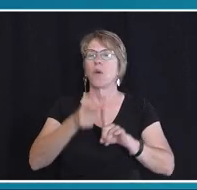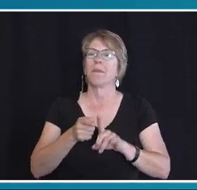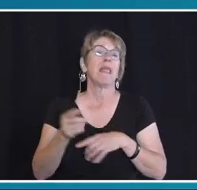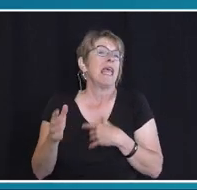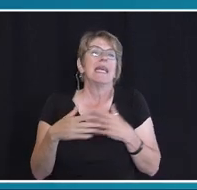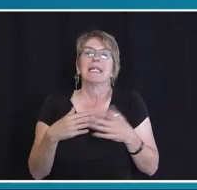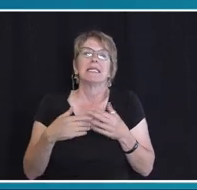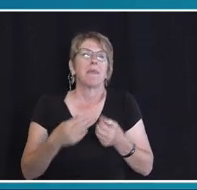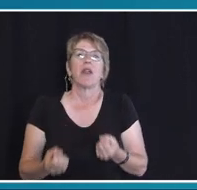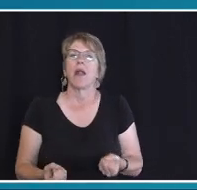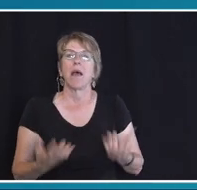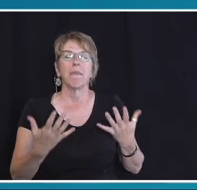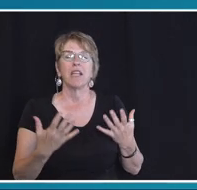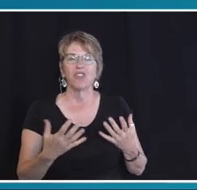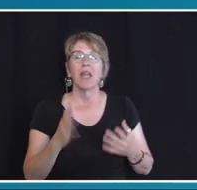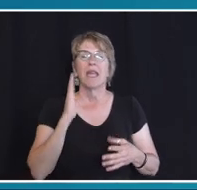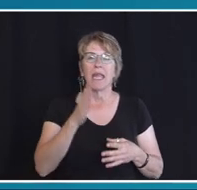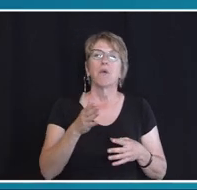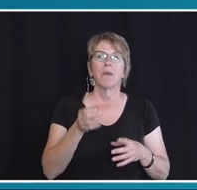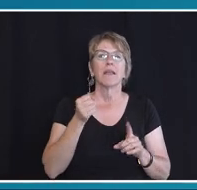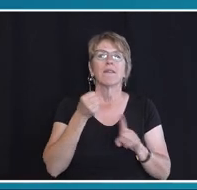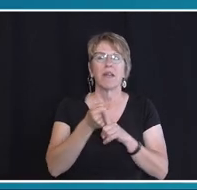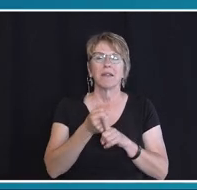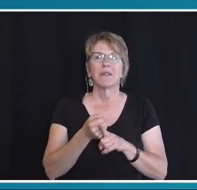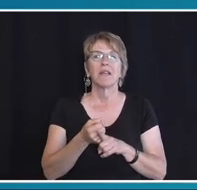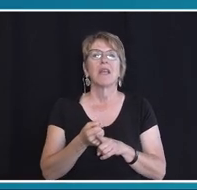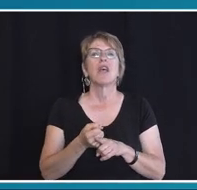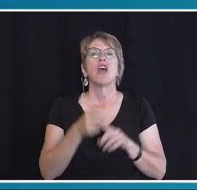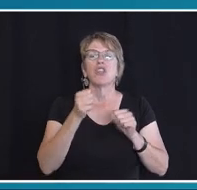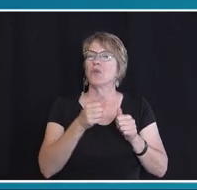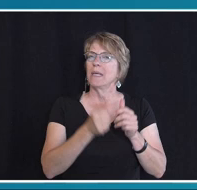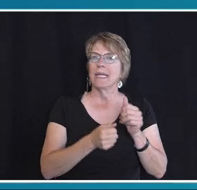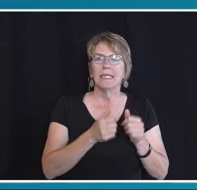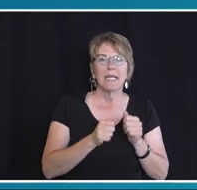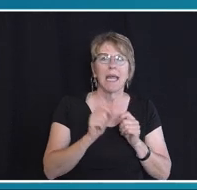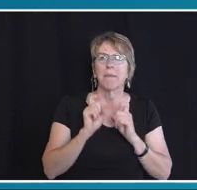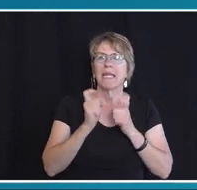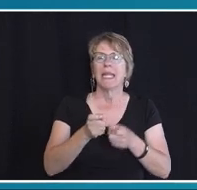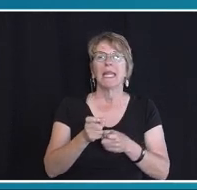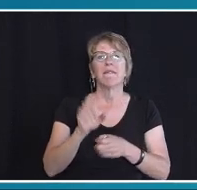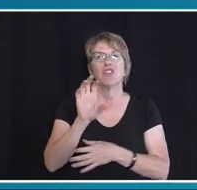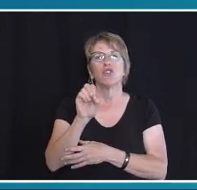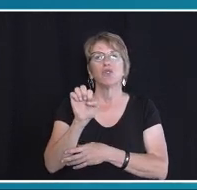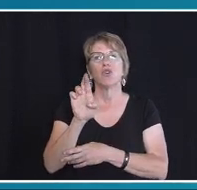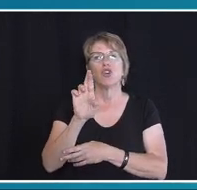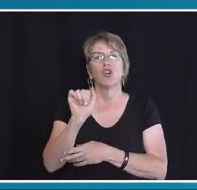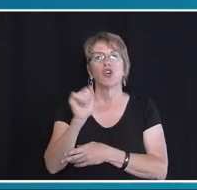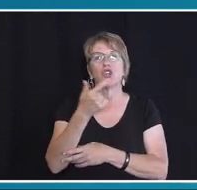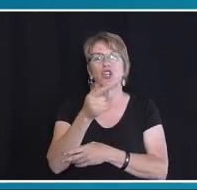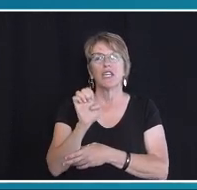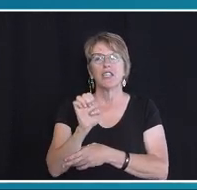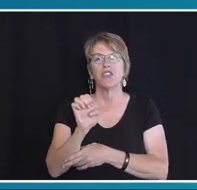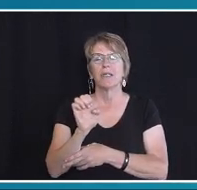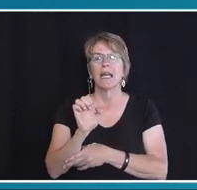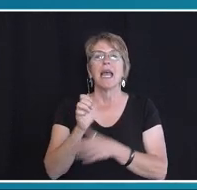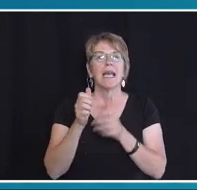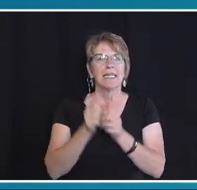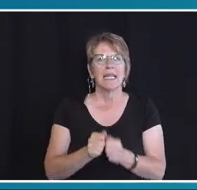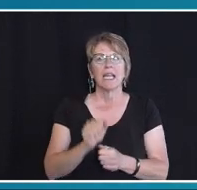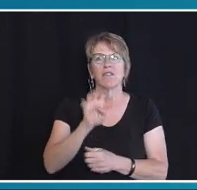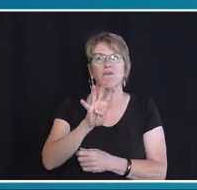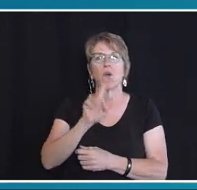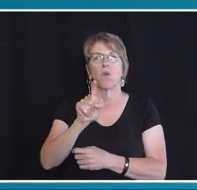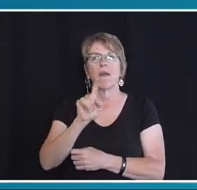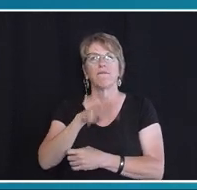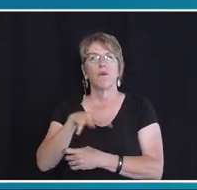sizes make an impact. You know, you can use that text to give option. Type give to Courage in your text message, then send the text, the number